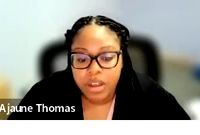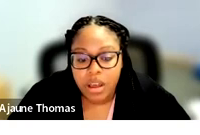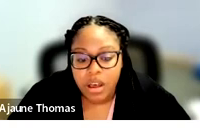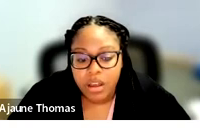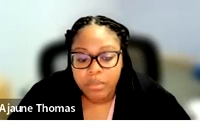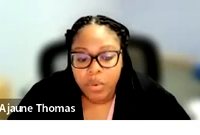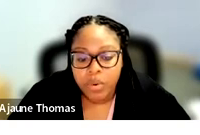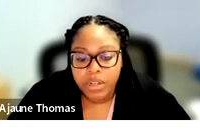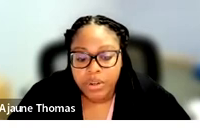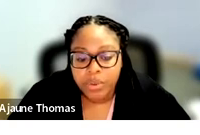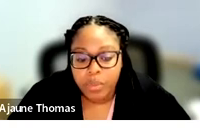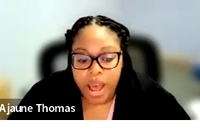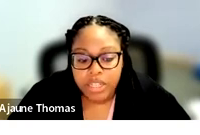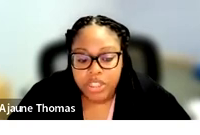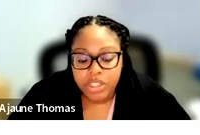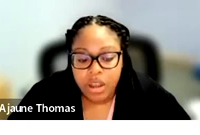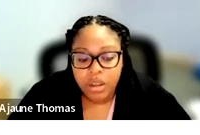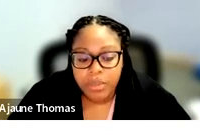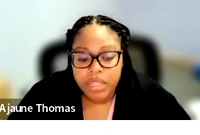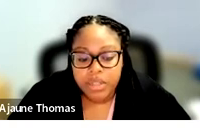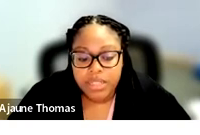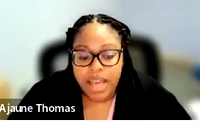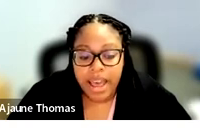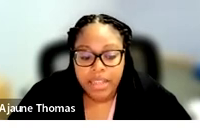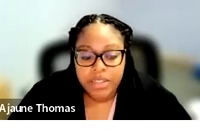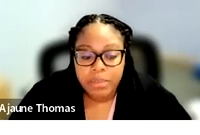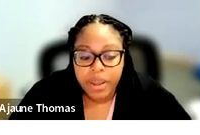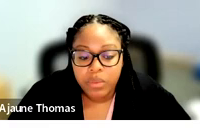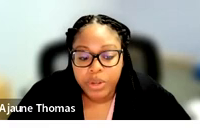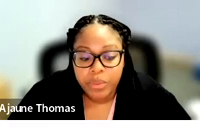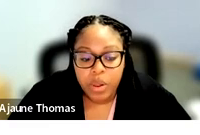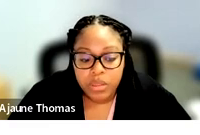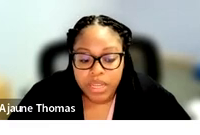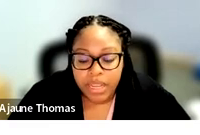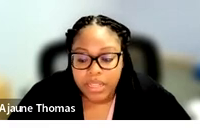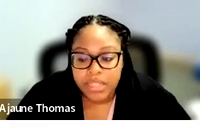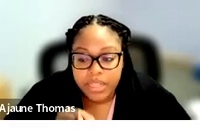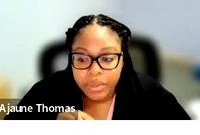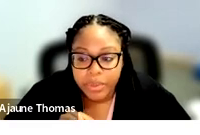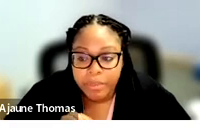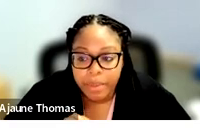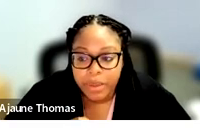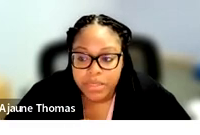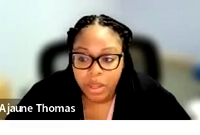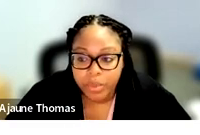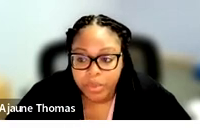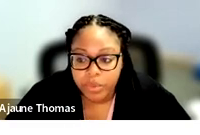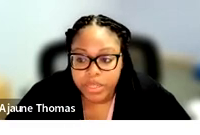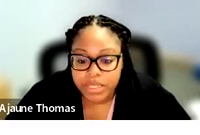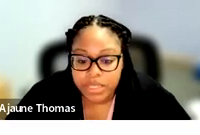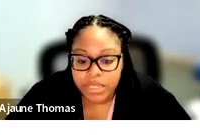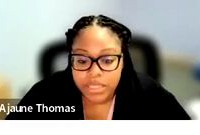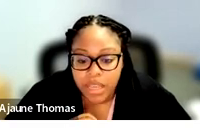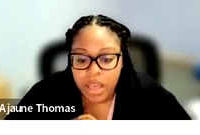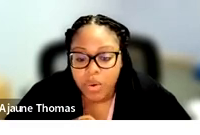option. On your watch, it is on the side. There's a button where you hold it, and then Siri can pop up to help you with